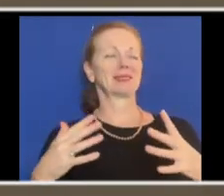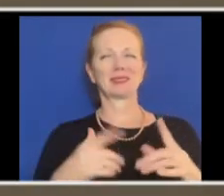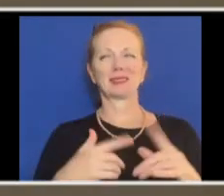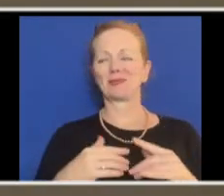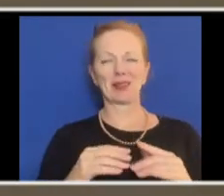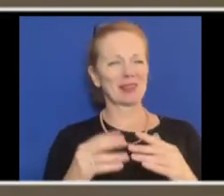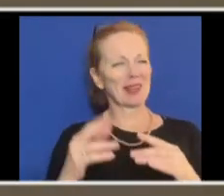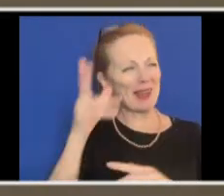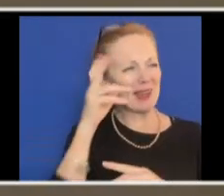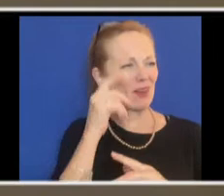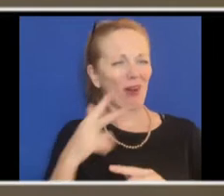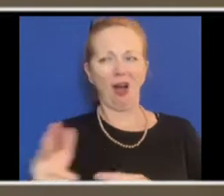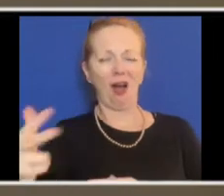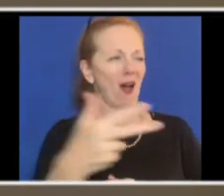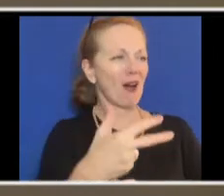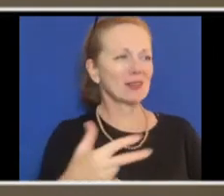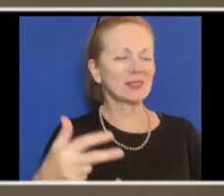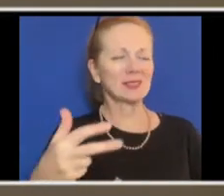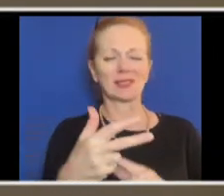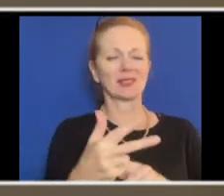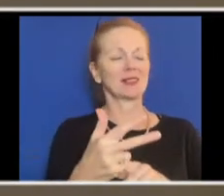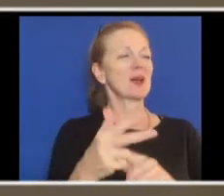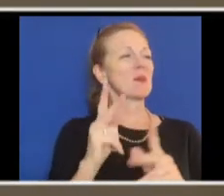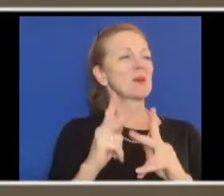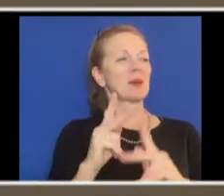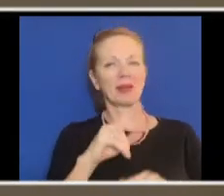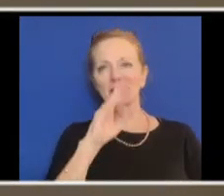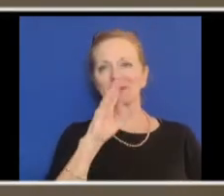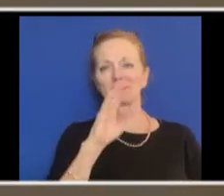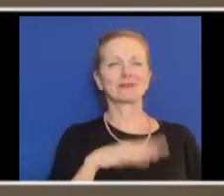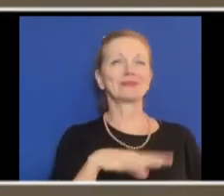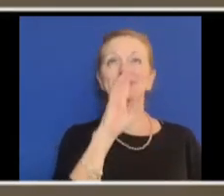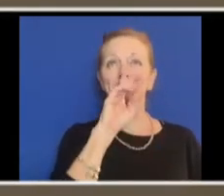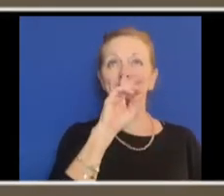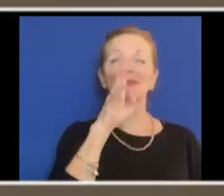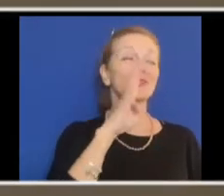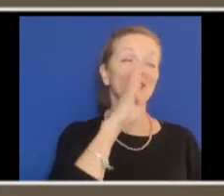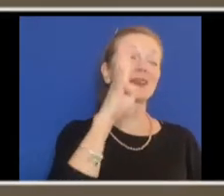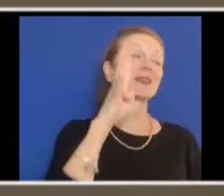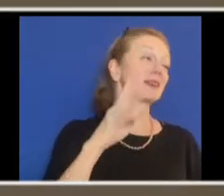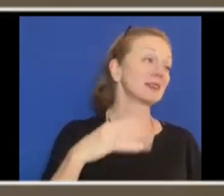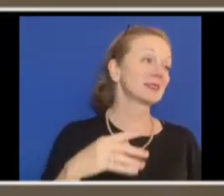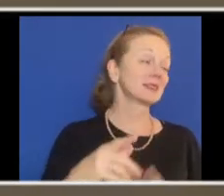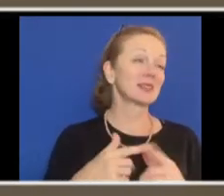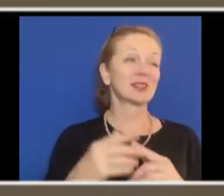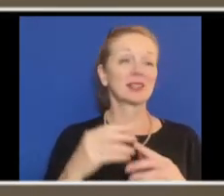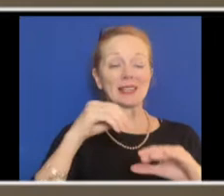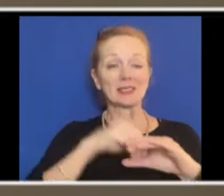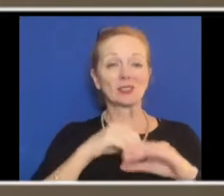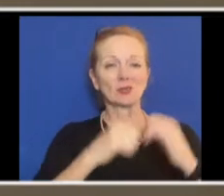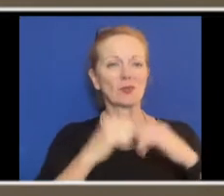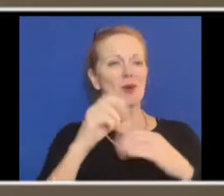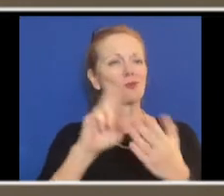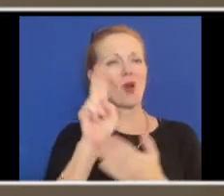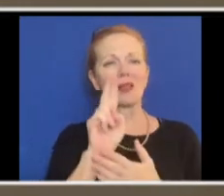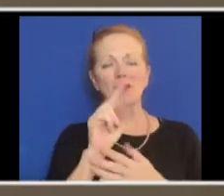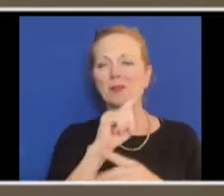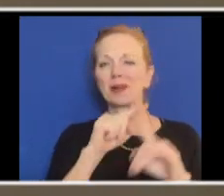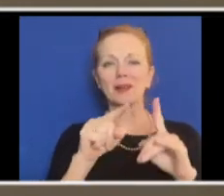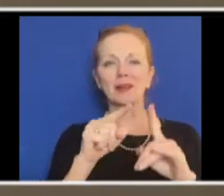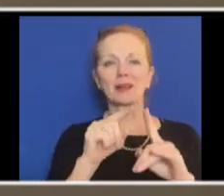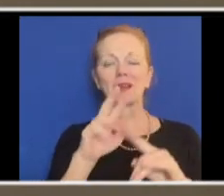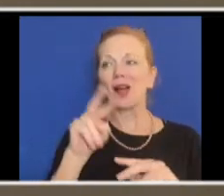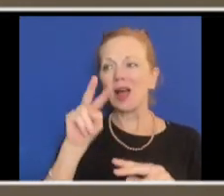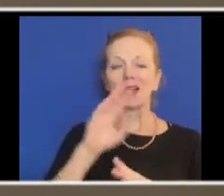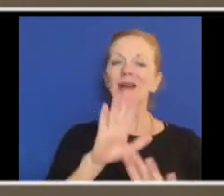of you it looks like people are thumbing their nose at businesses investing in our infrastructure and at Raleigh but I will tell you look at